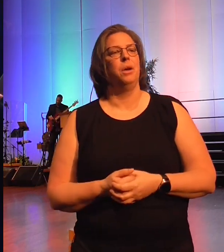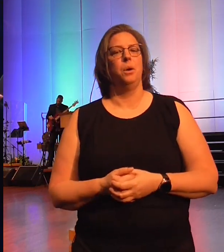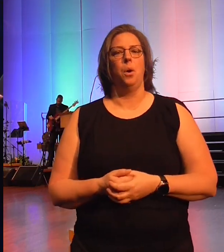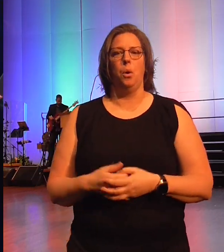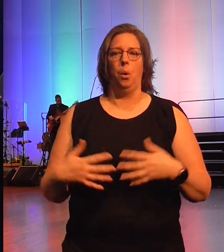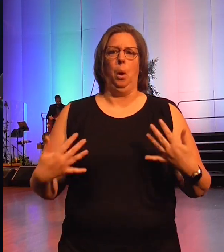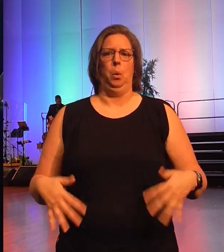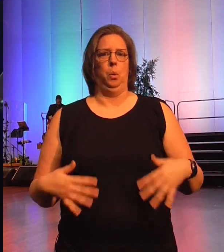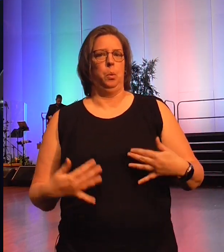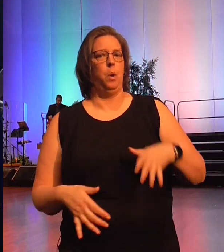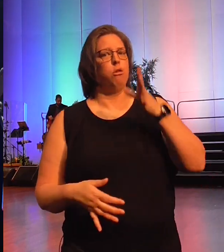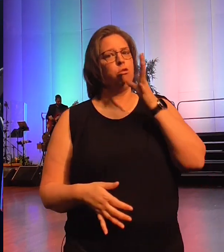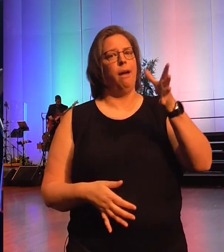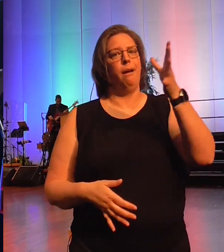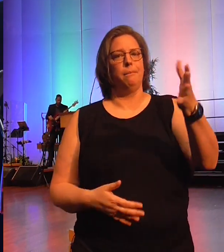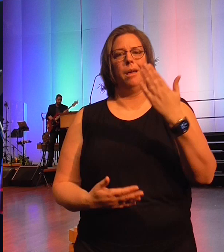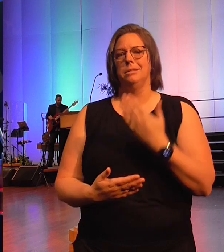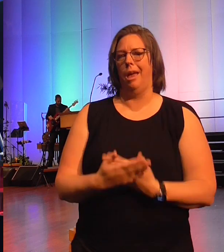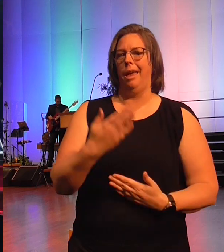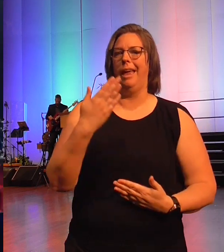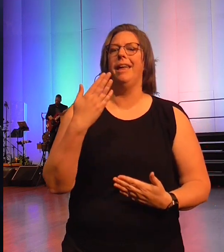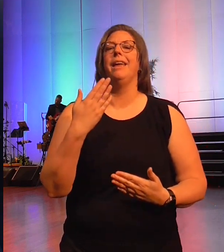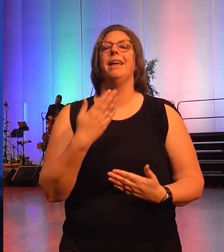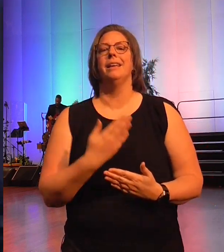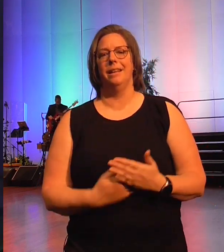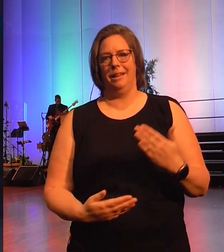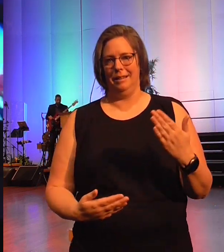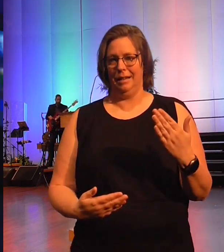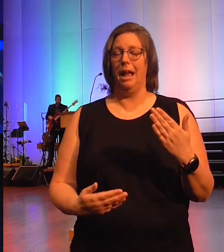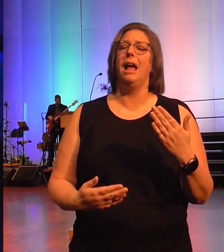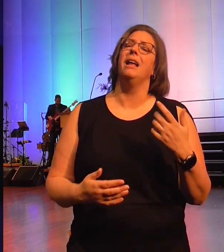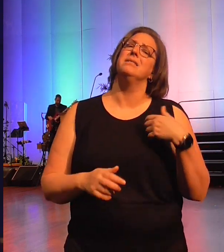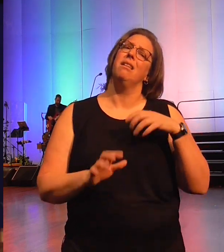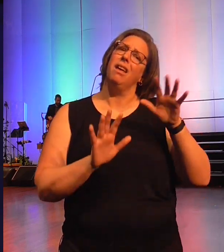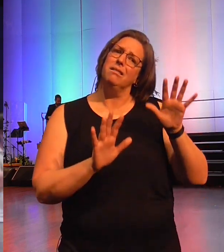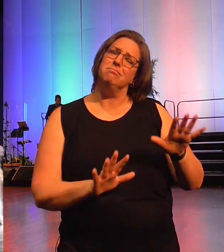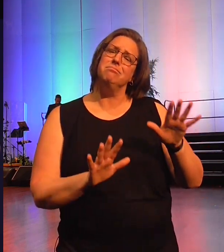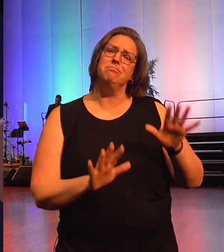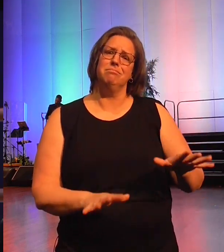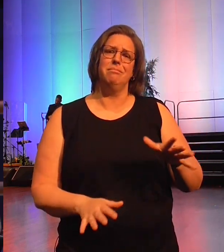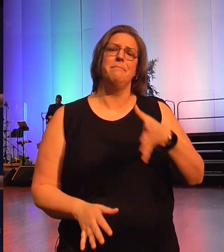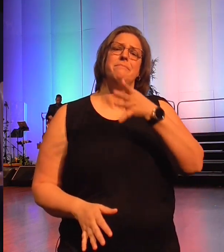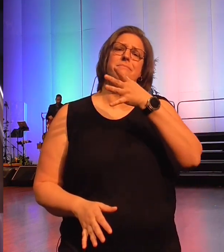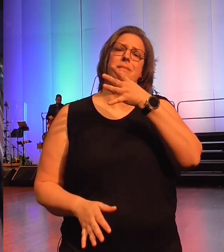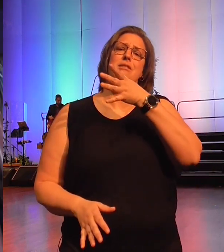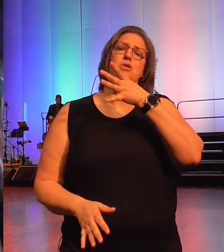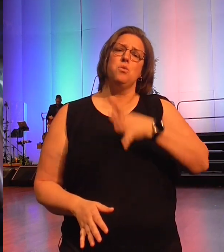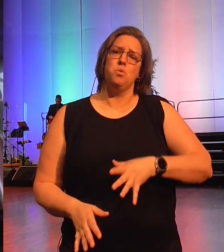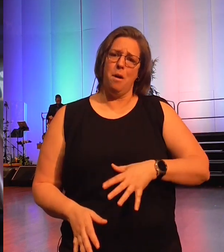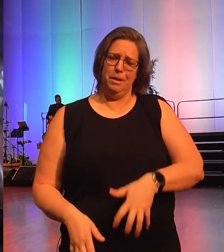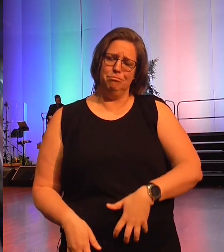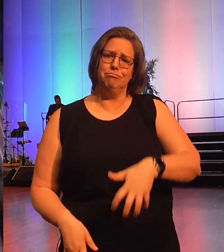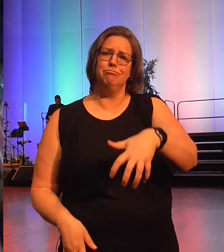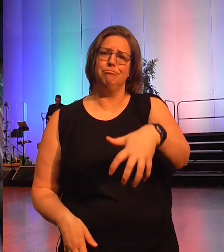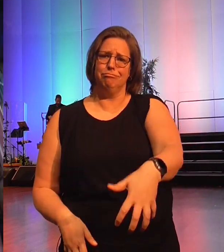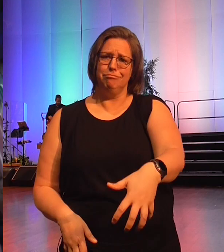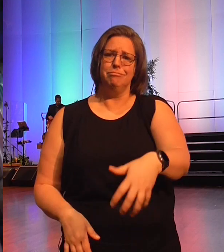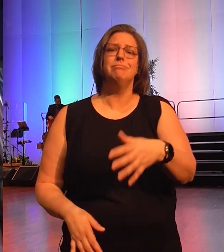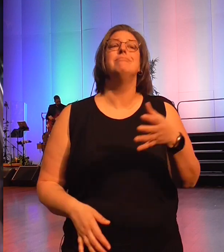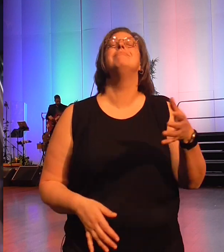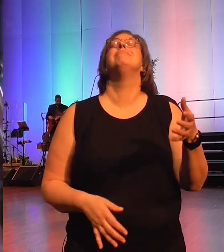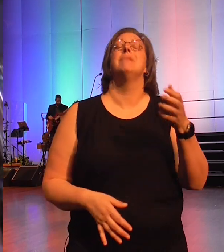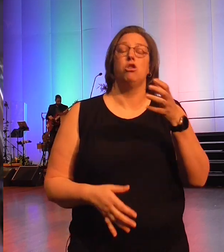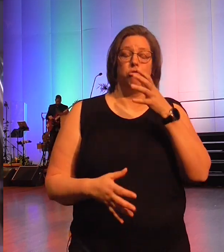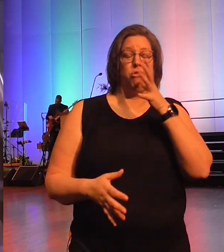Oh, Grandma's hands soothe the local unwed mother. Grandma's